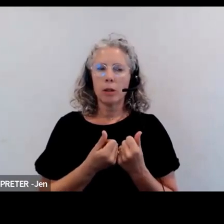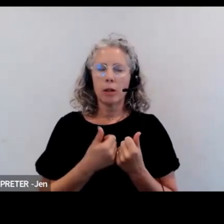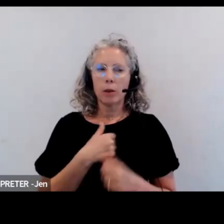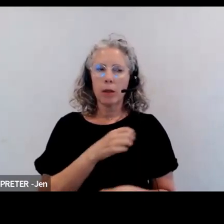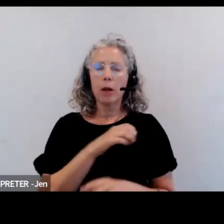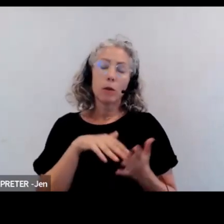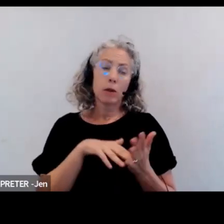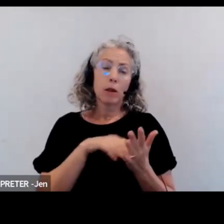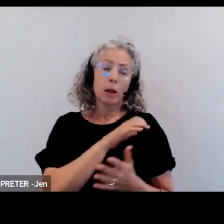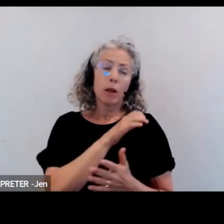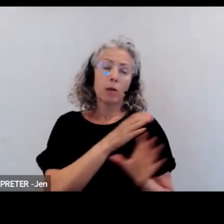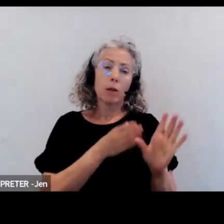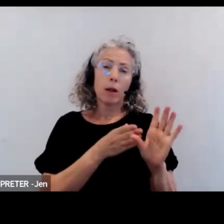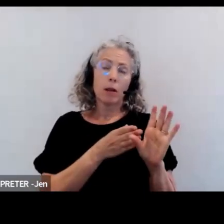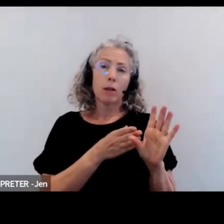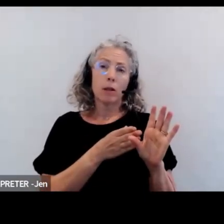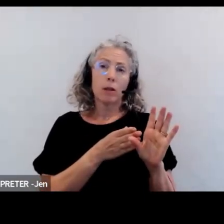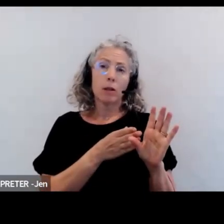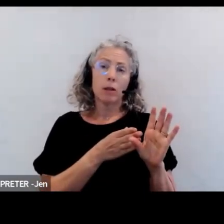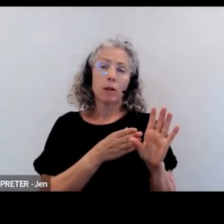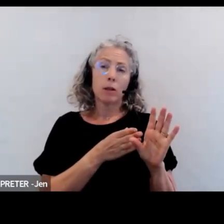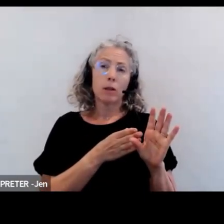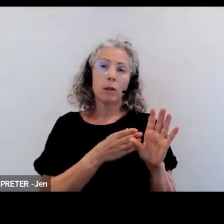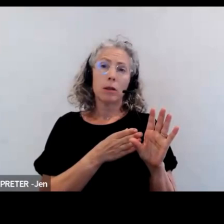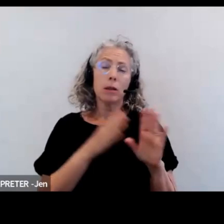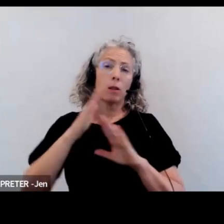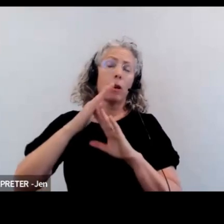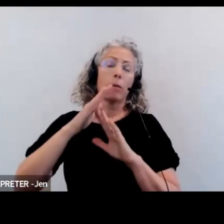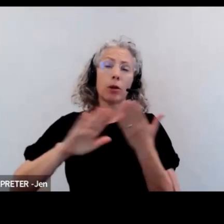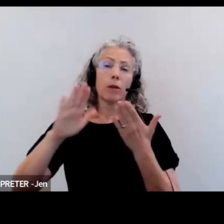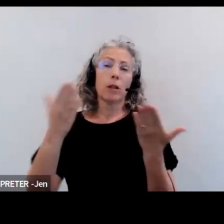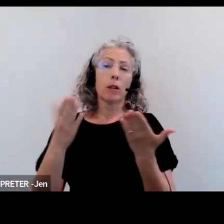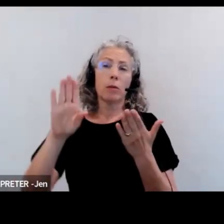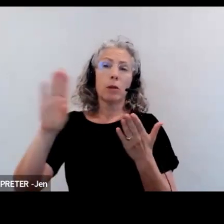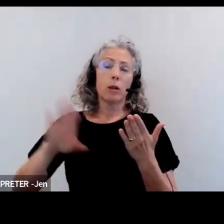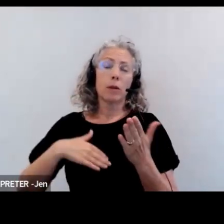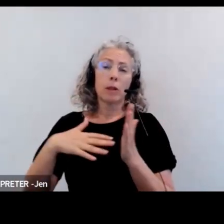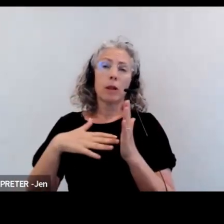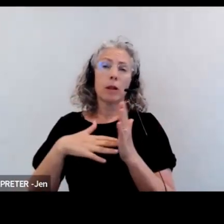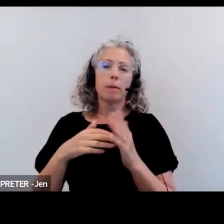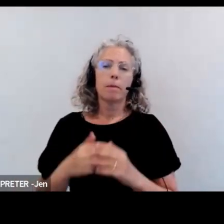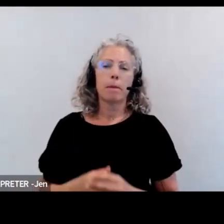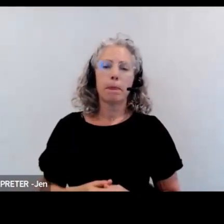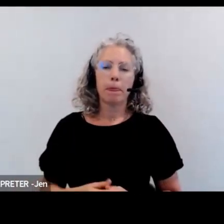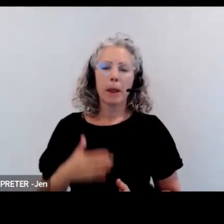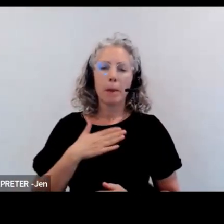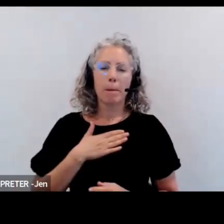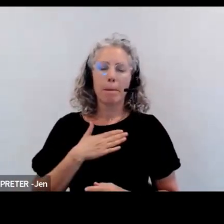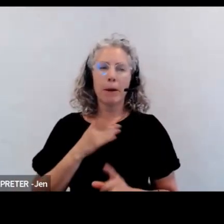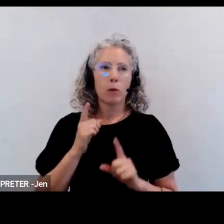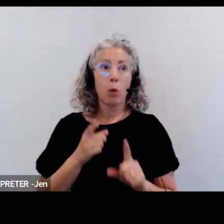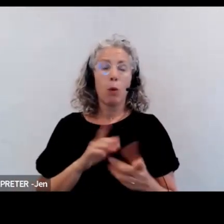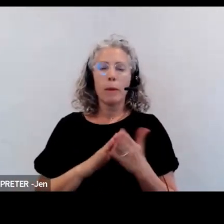I was studying clinical psychology at the time at a top university here in Boston. And my goal was to